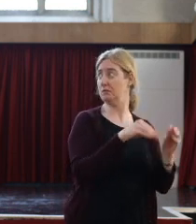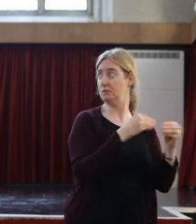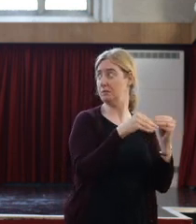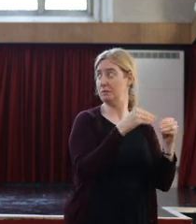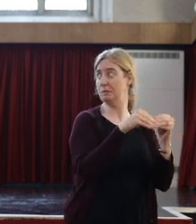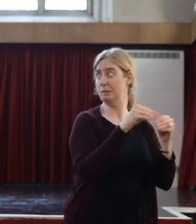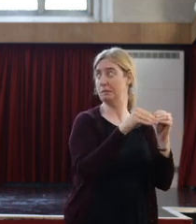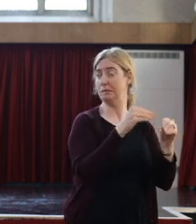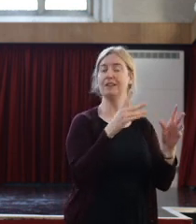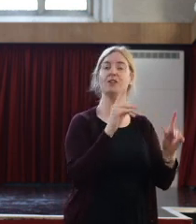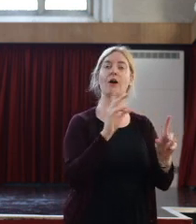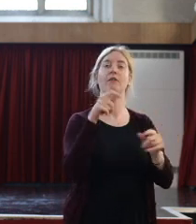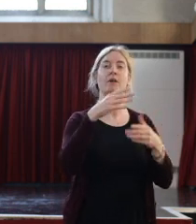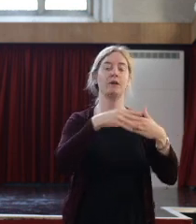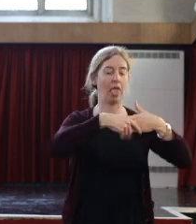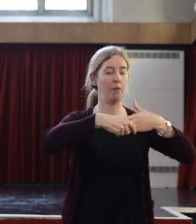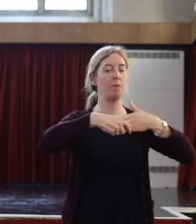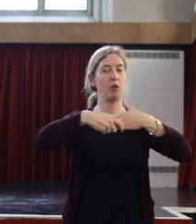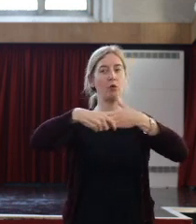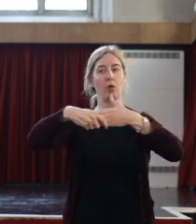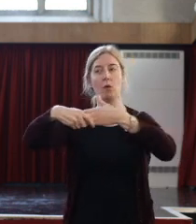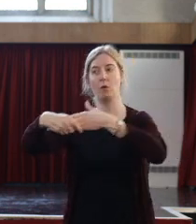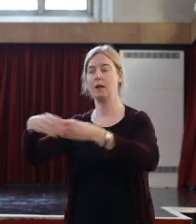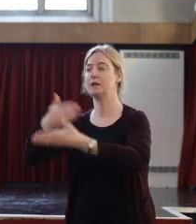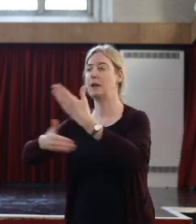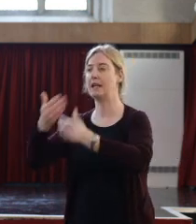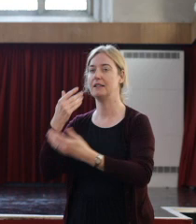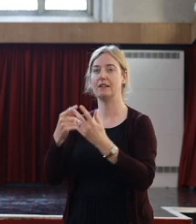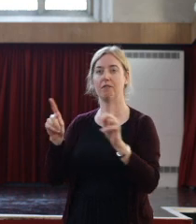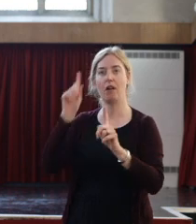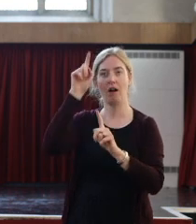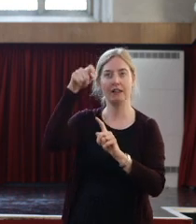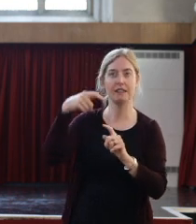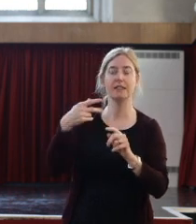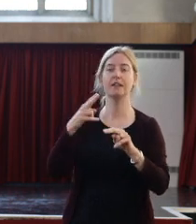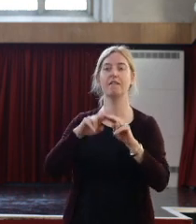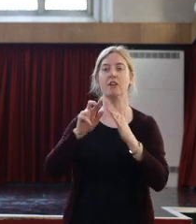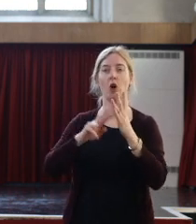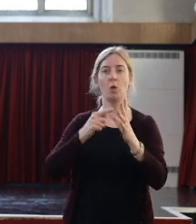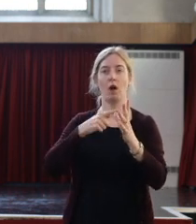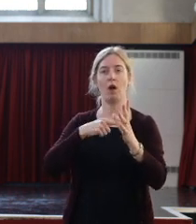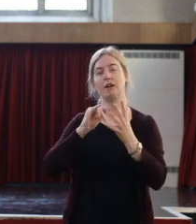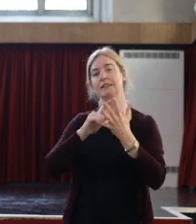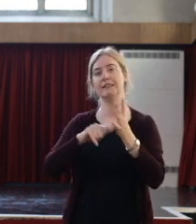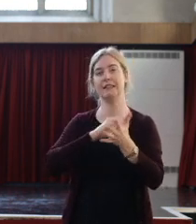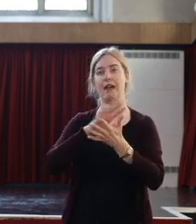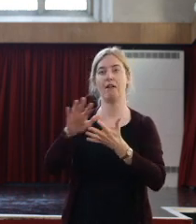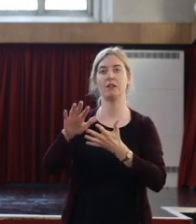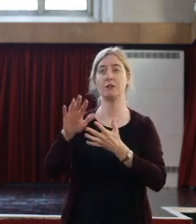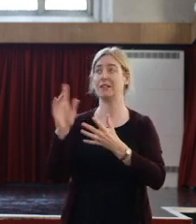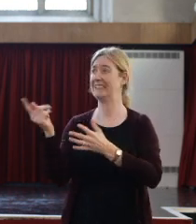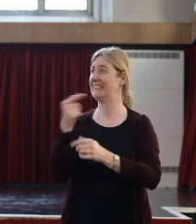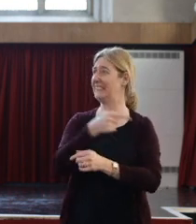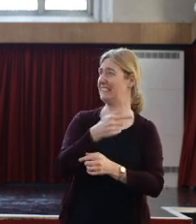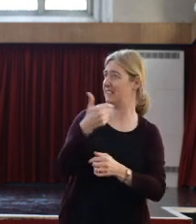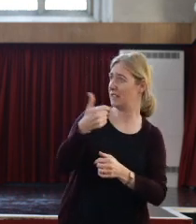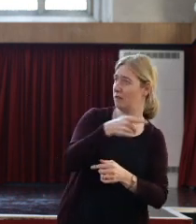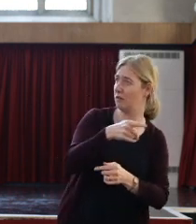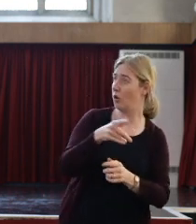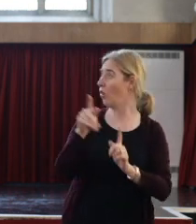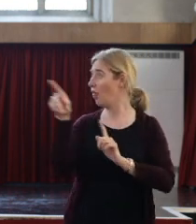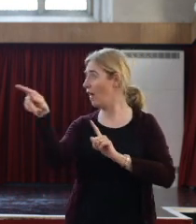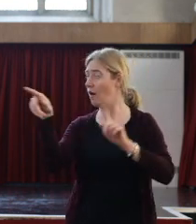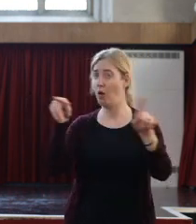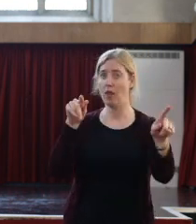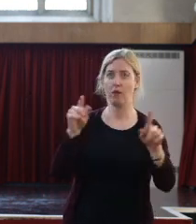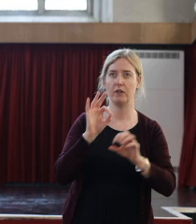to have someone sort of holding your hand, and to have, you know, Fiona and Sarah to refer to when I'm struggling, or, you know, I've got a